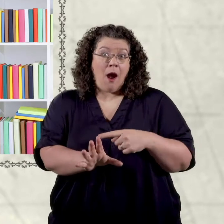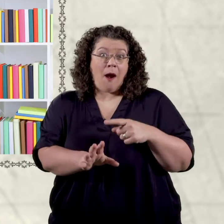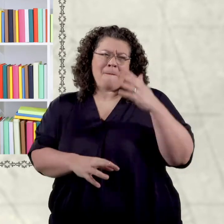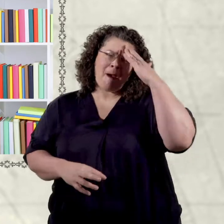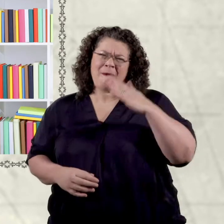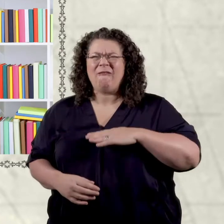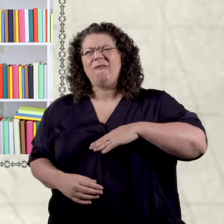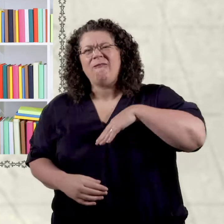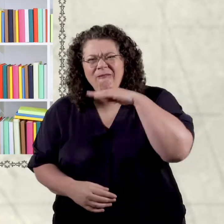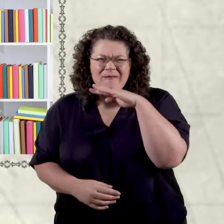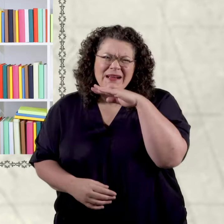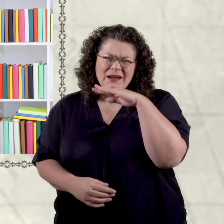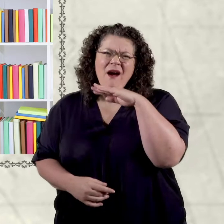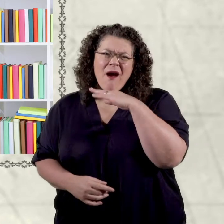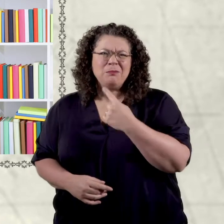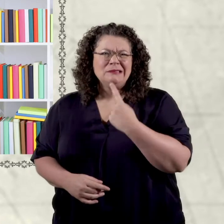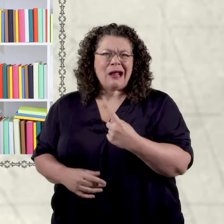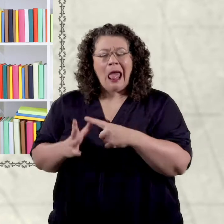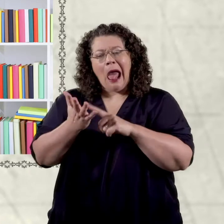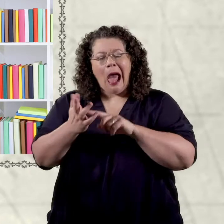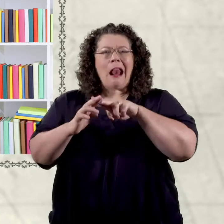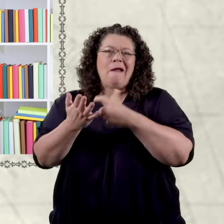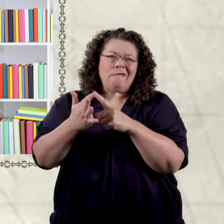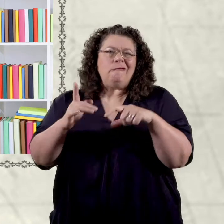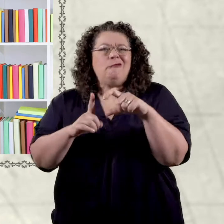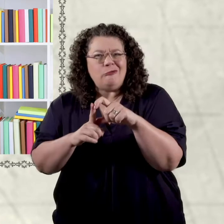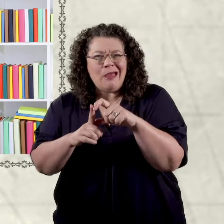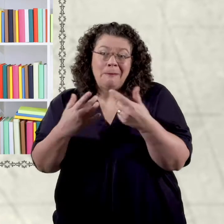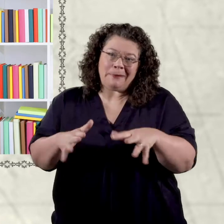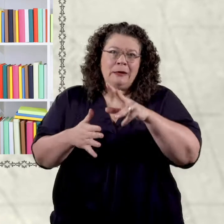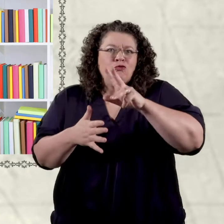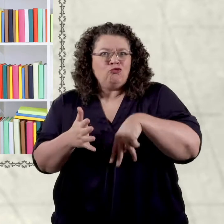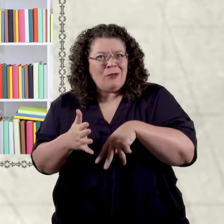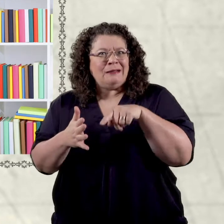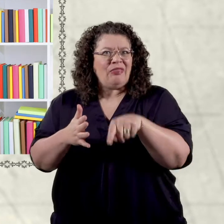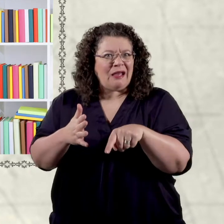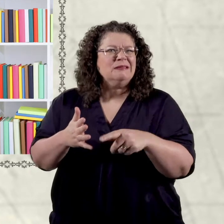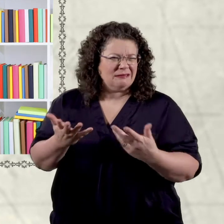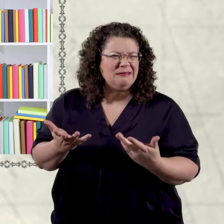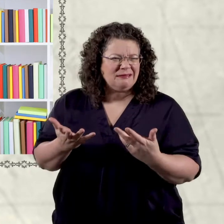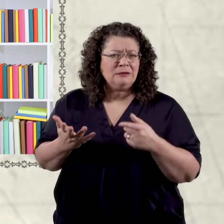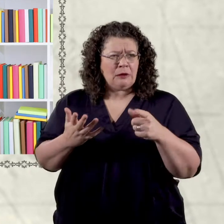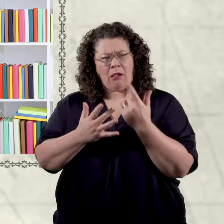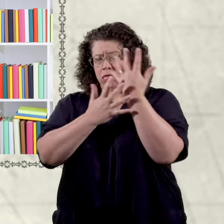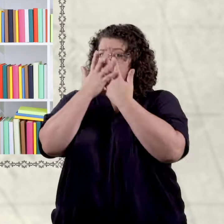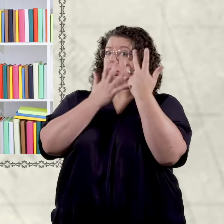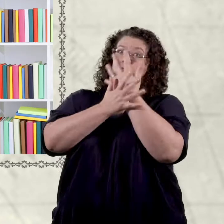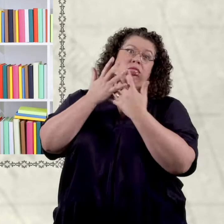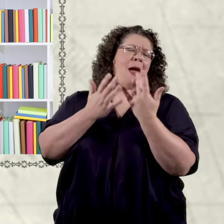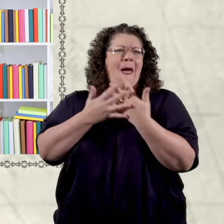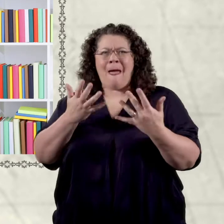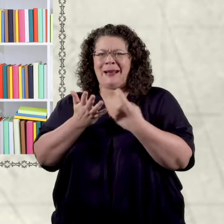got fed up of saying, Alfred read that. And she got confused on how many reds to say